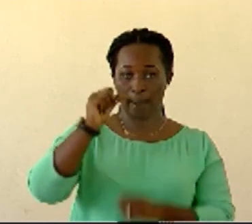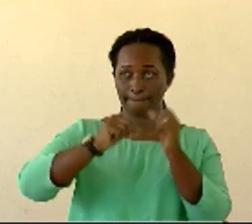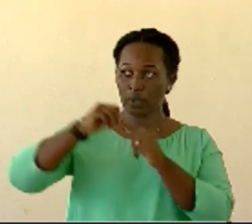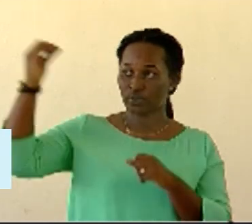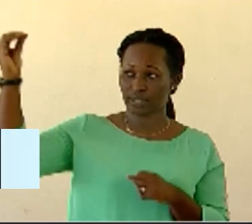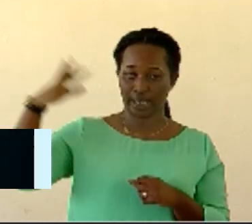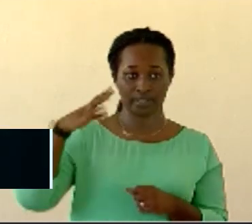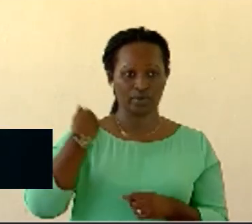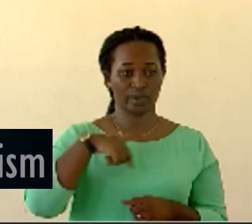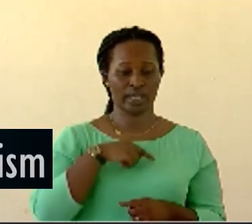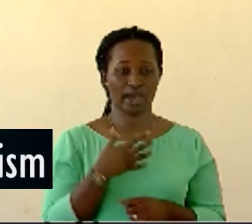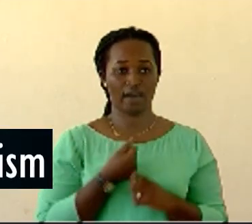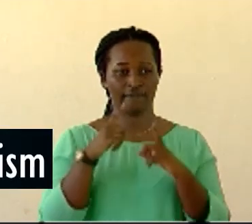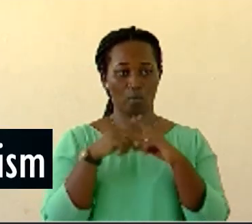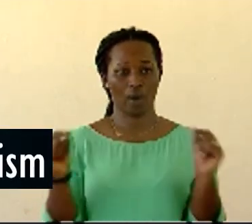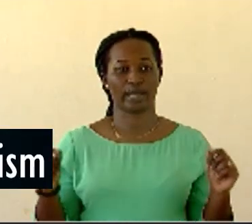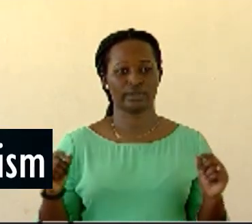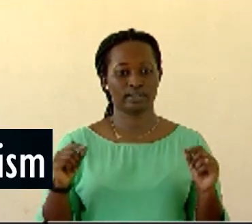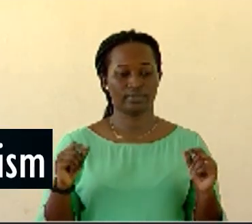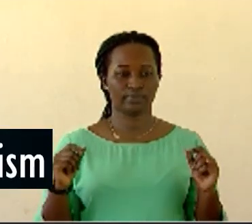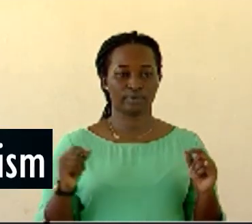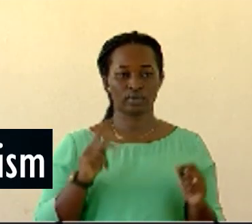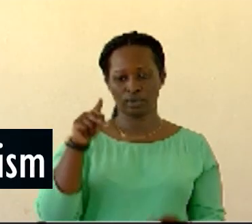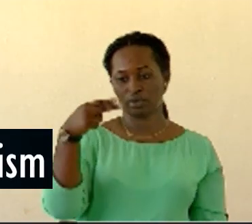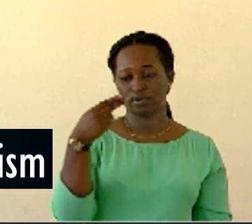we have the word